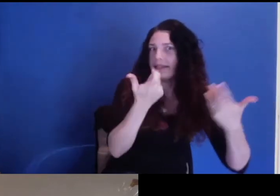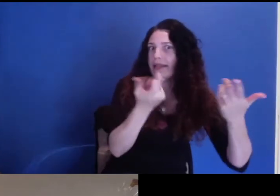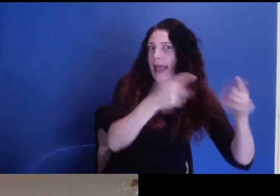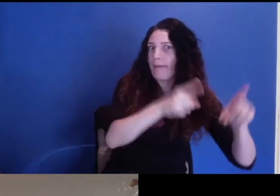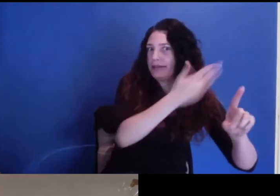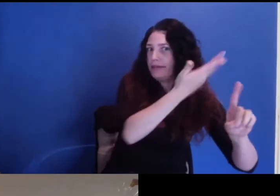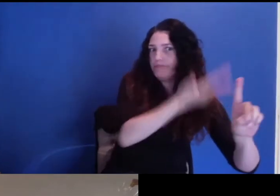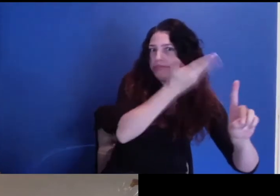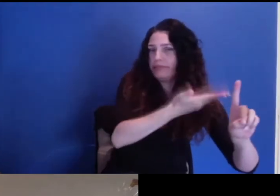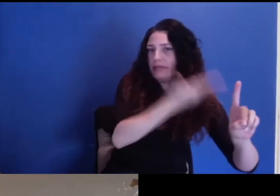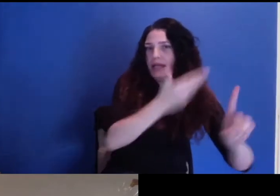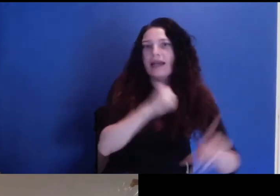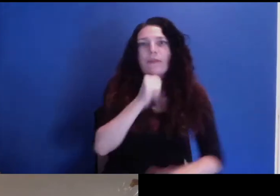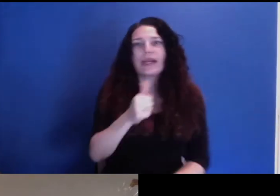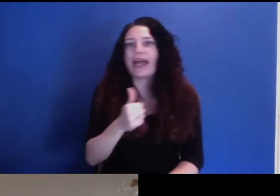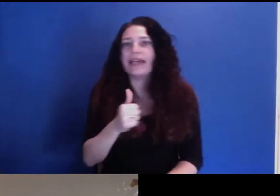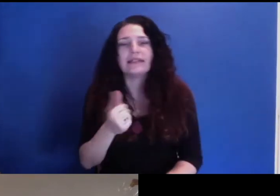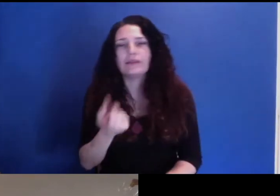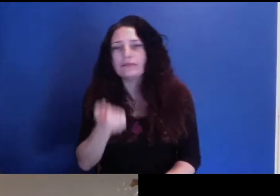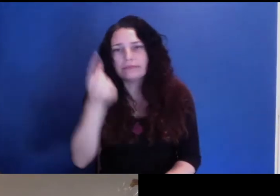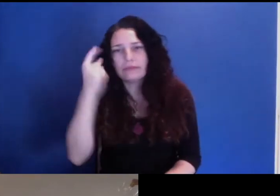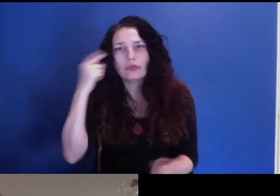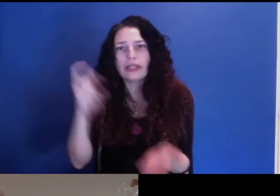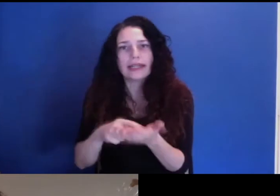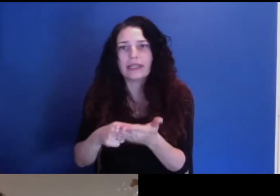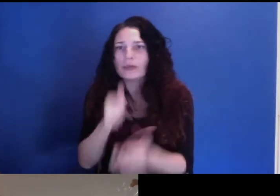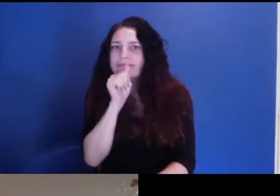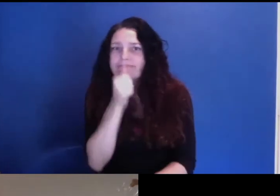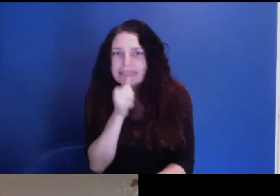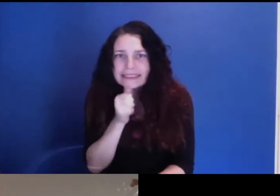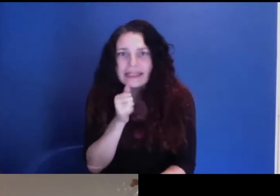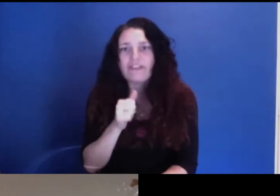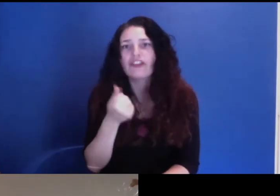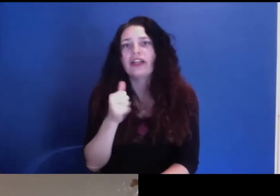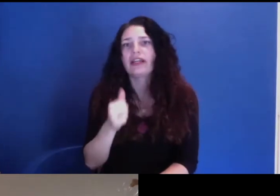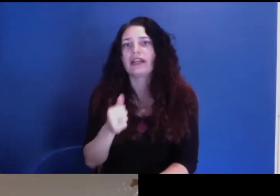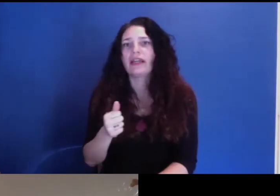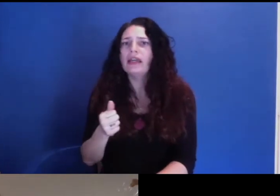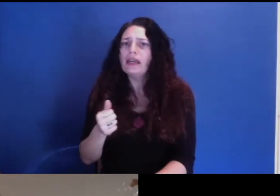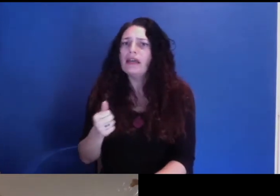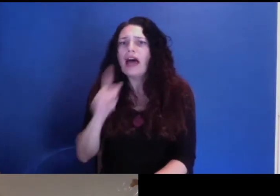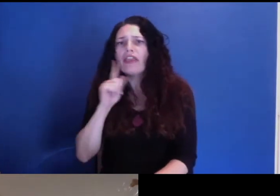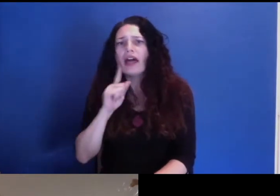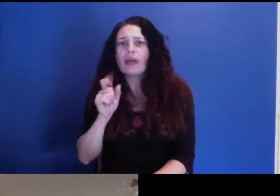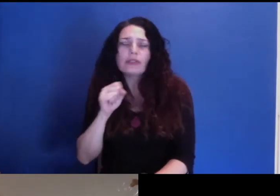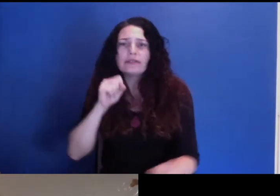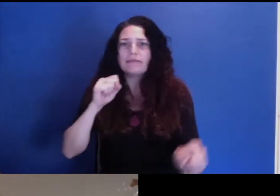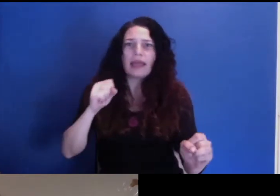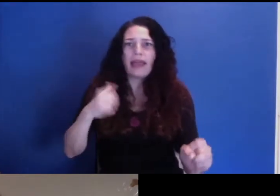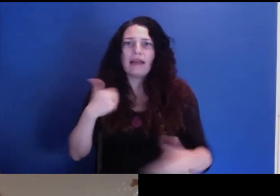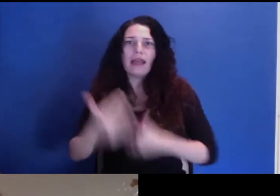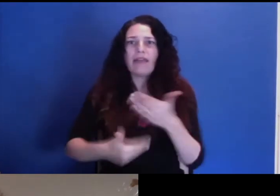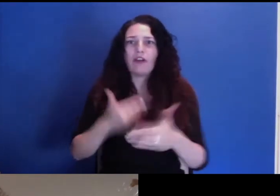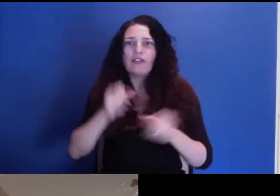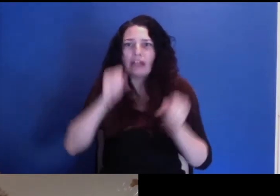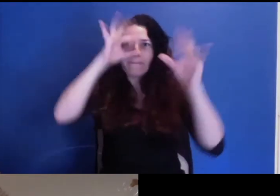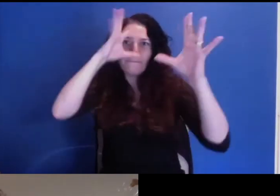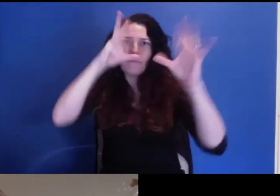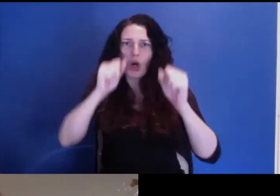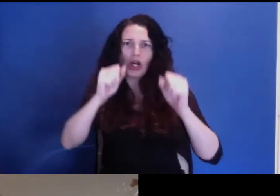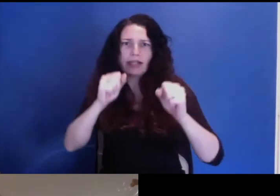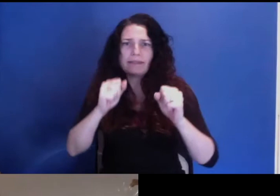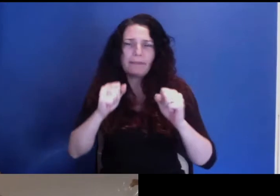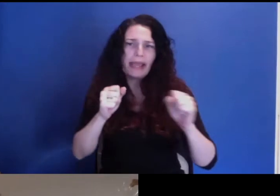deep, dark internalized ableism, but at the time I thought I was performing this amazing life hack when really I was just hacking up my life to bits.